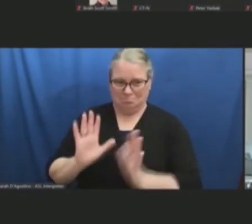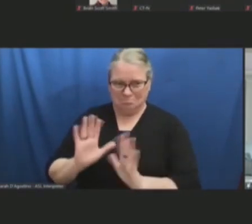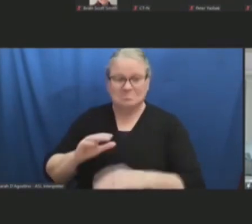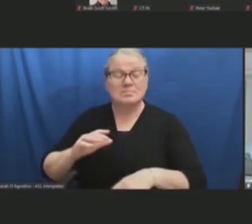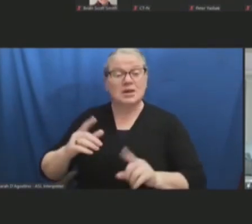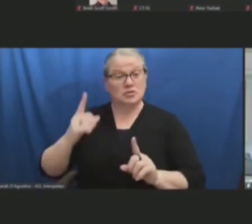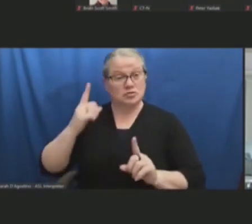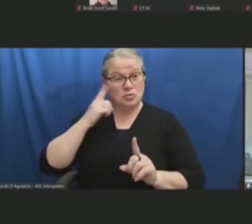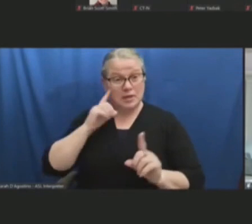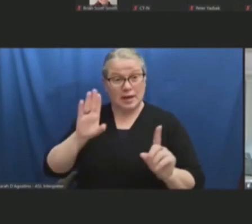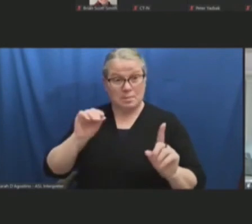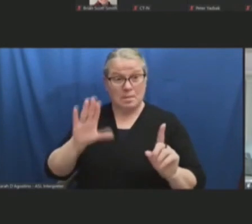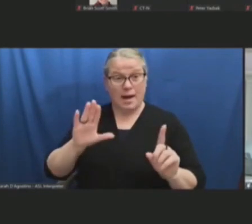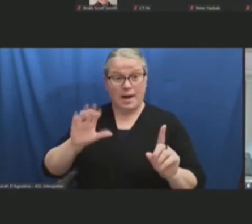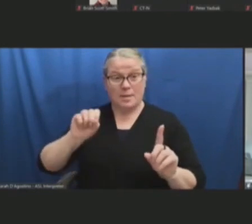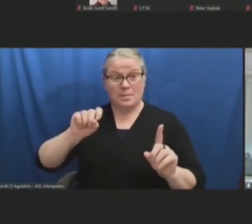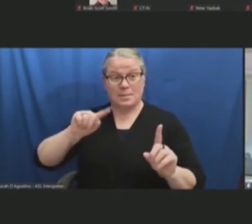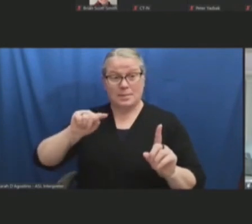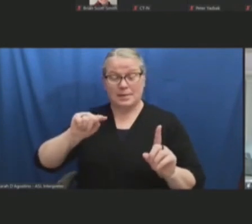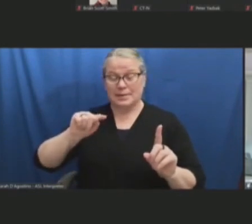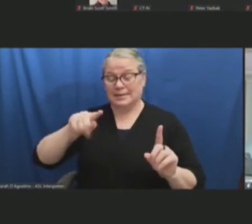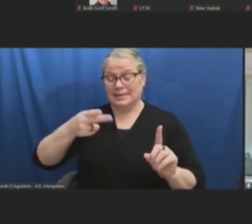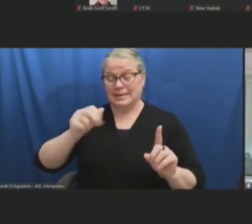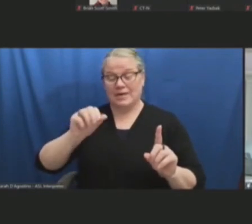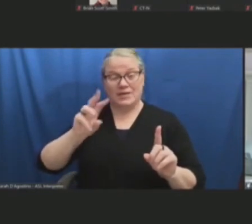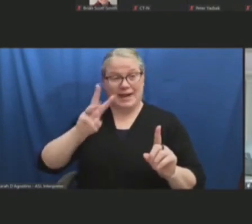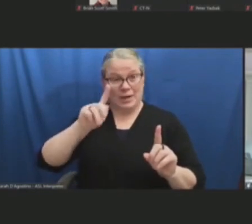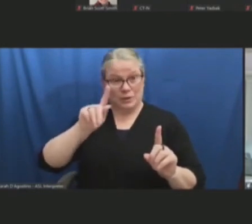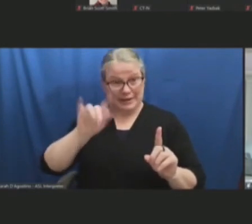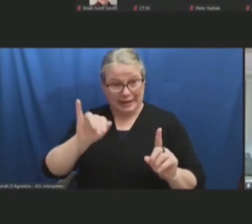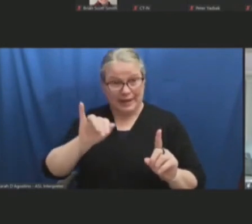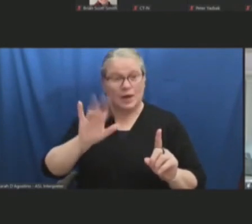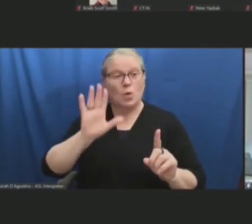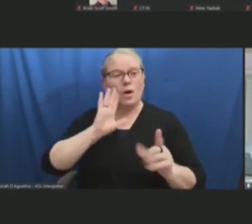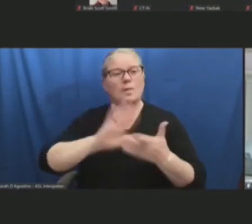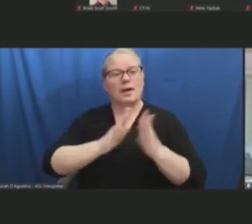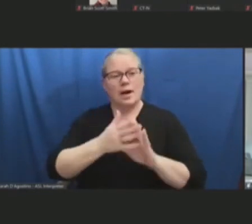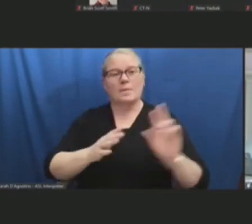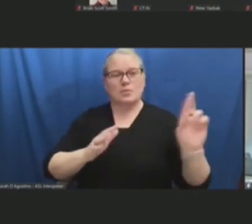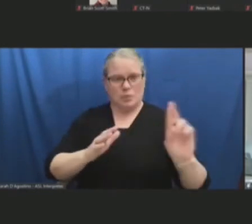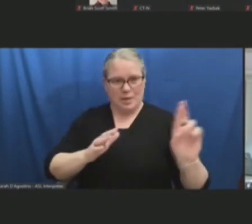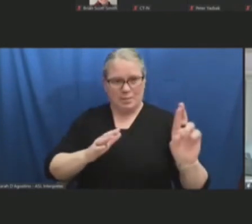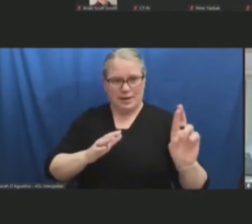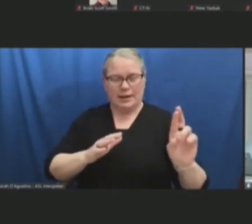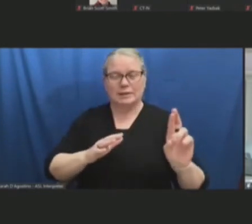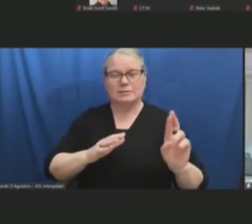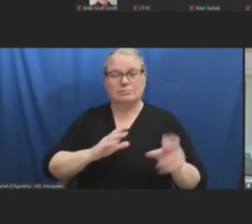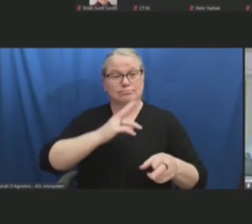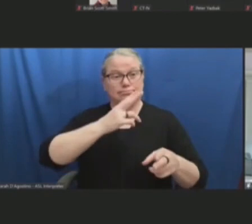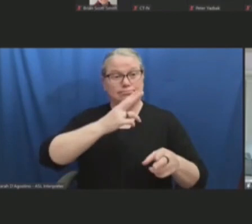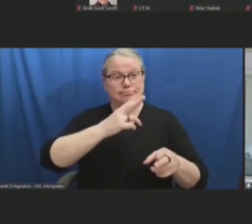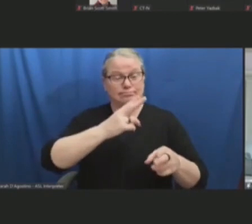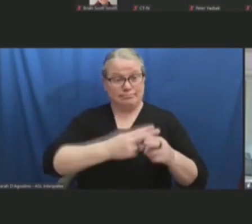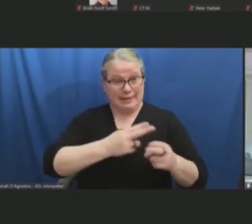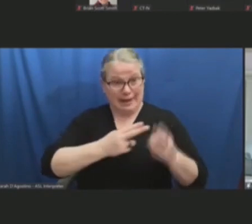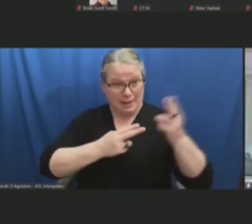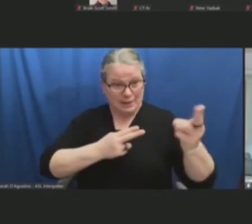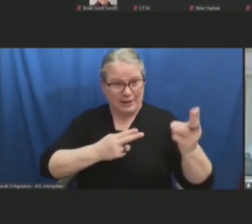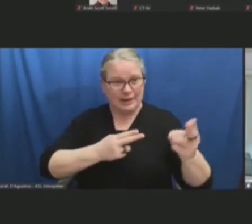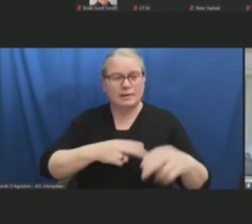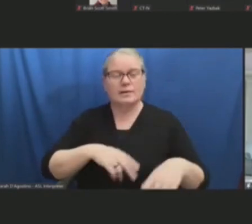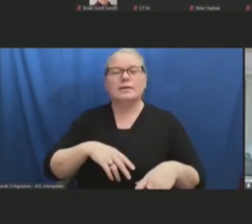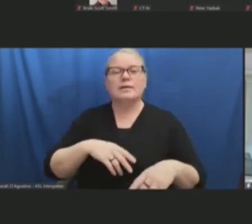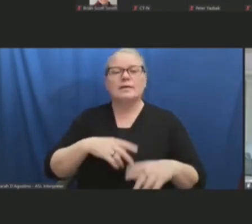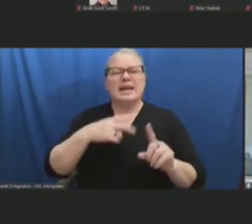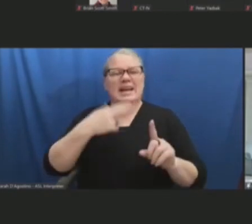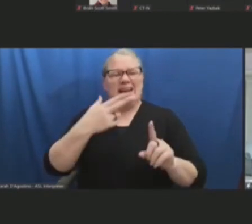likely be the Republican nominee? And then earlier today, Nancy DiNardo called him too extreme. Do you think that's fair? And then lastly, I know you mentioned this before, but just to